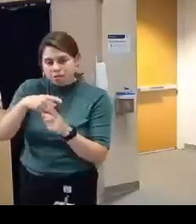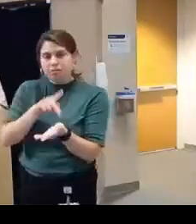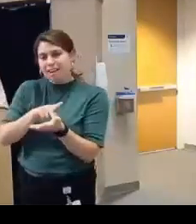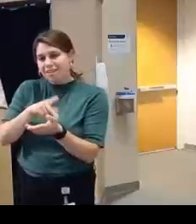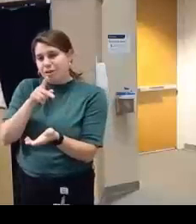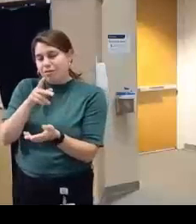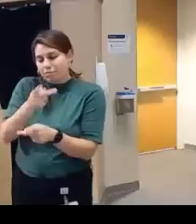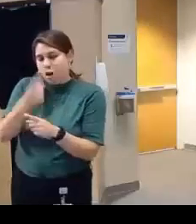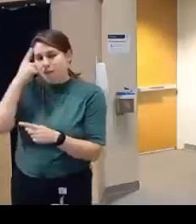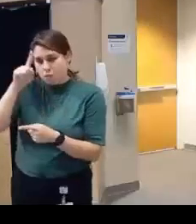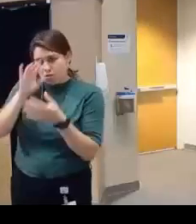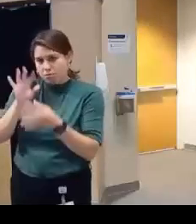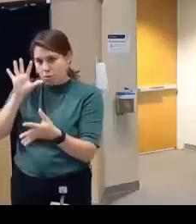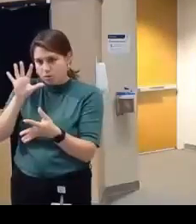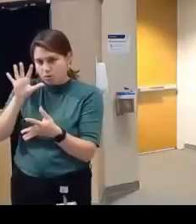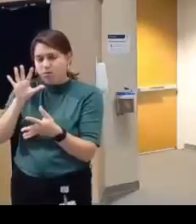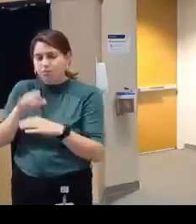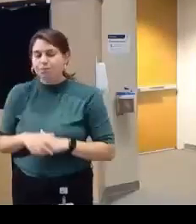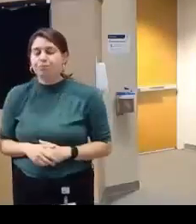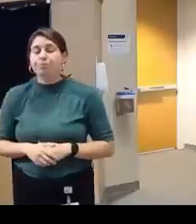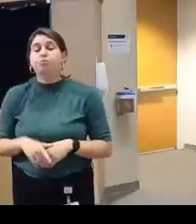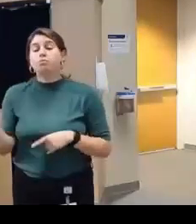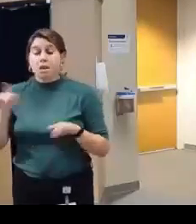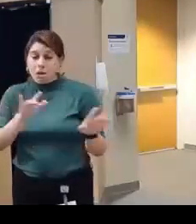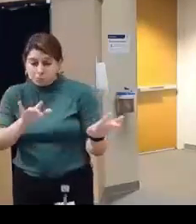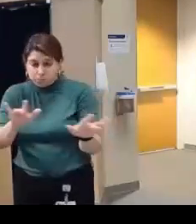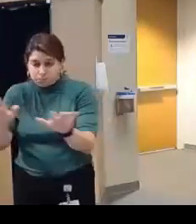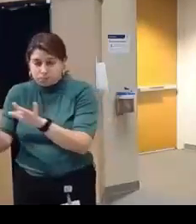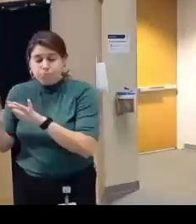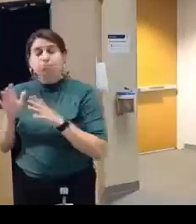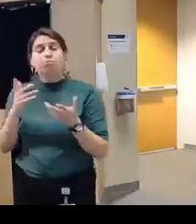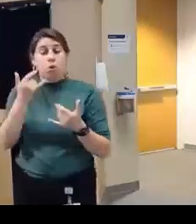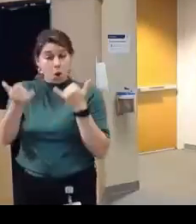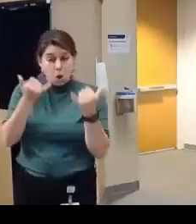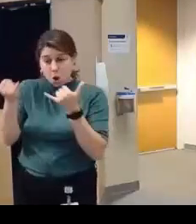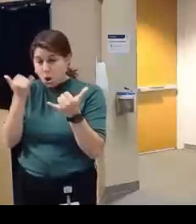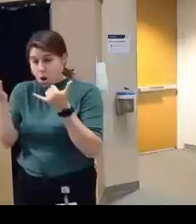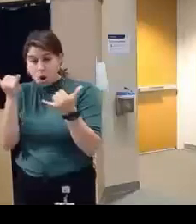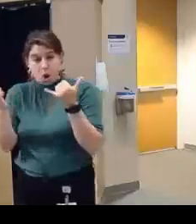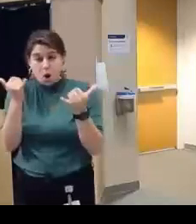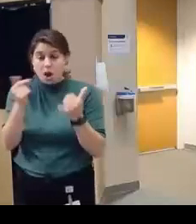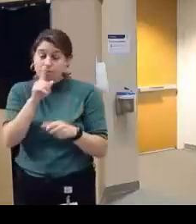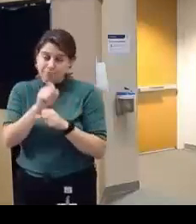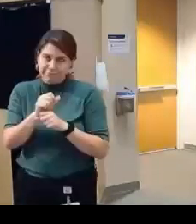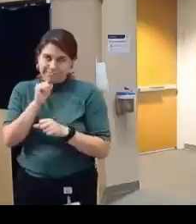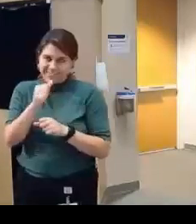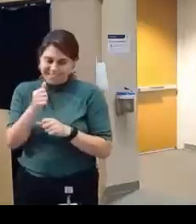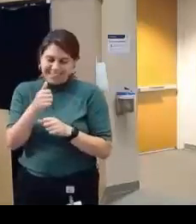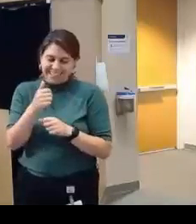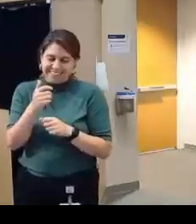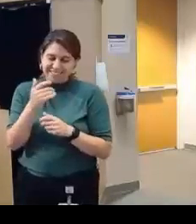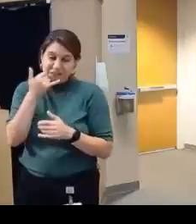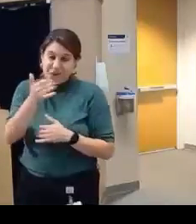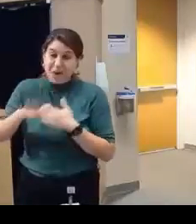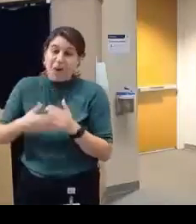for psychosis. And what they found was, out of all of this cold calling, and they actually didn't make it through all of the hospitals in the